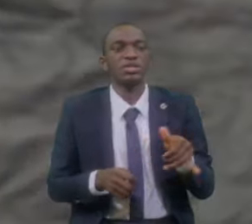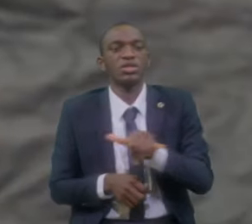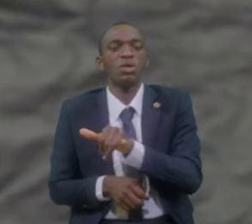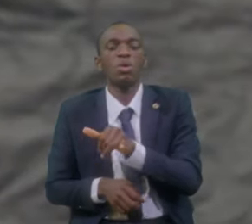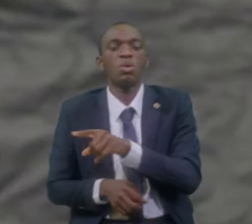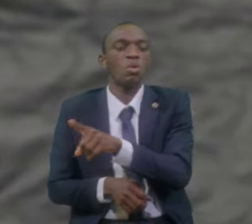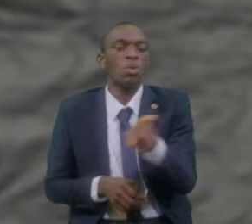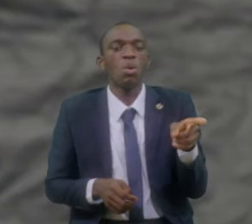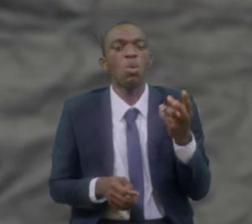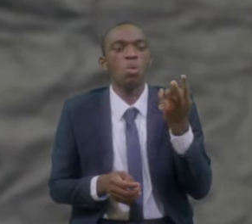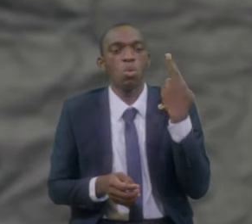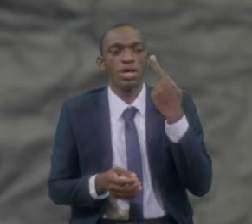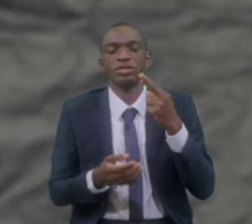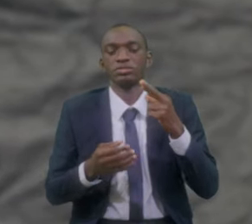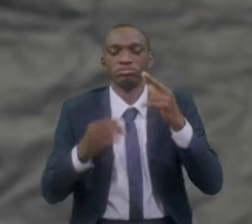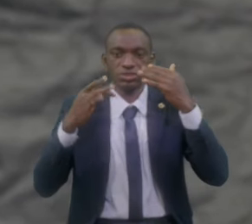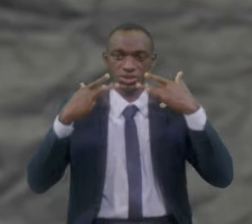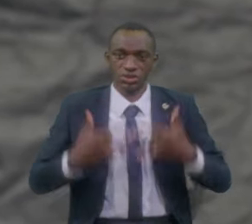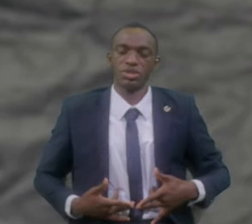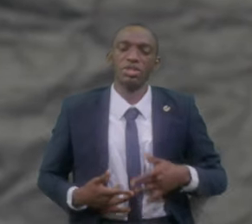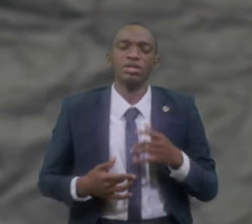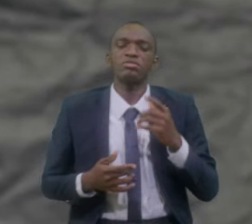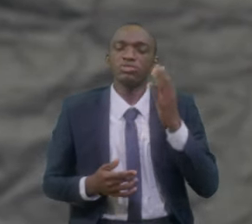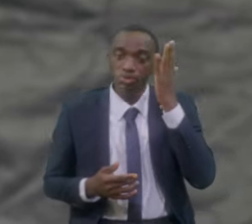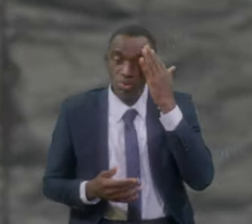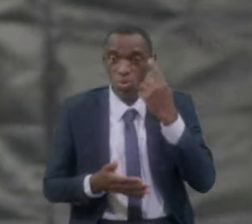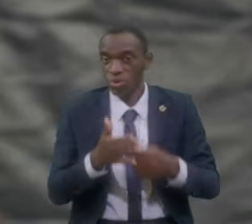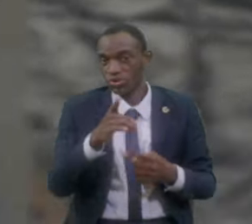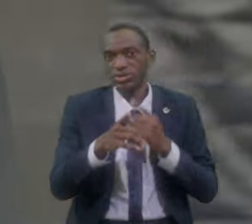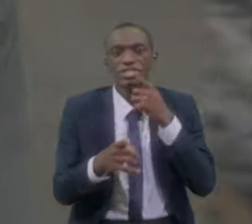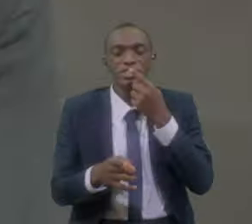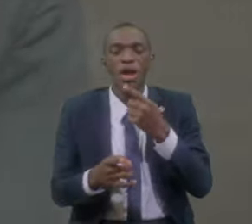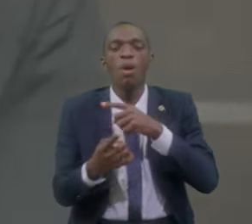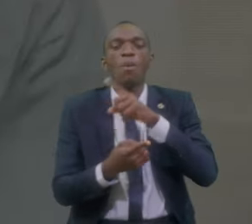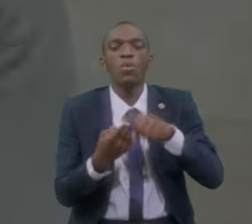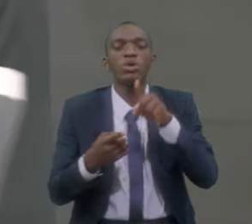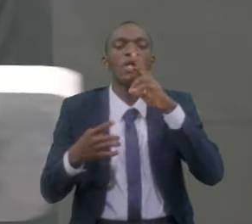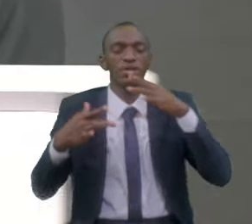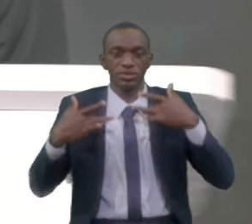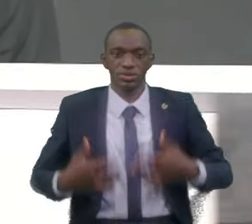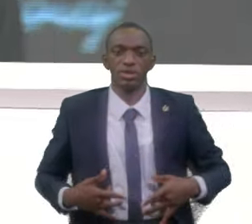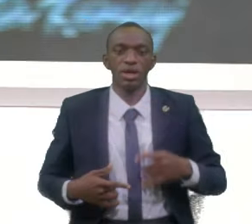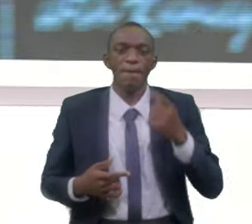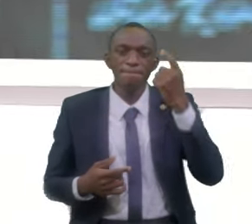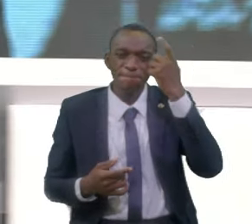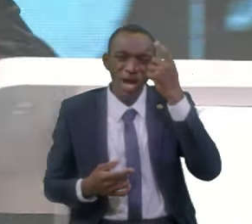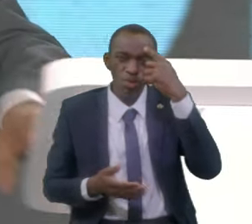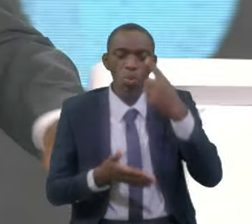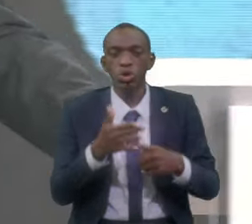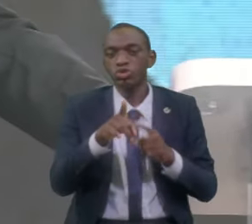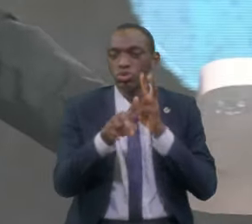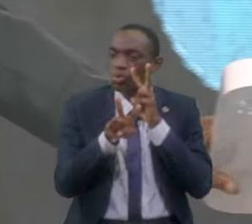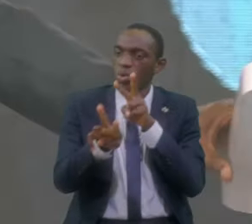Mind what you say when you are discouraged. Mind what you look at when you are